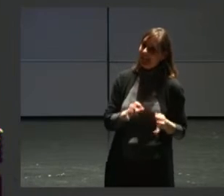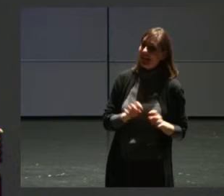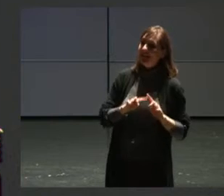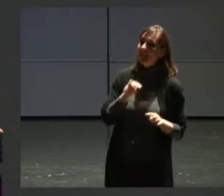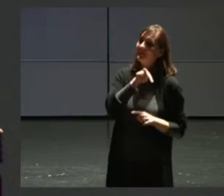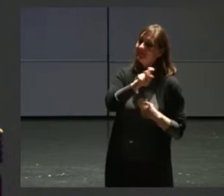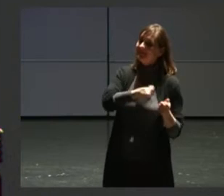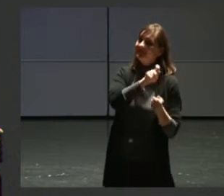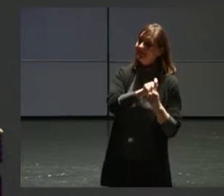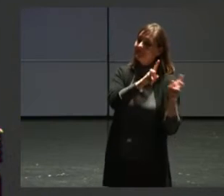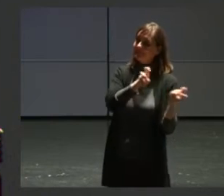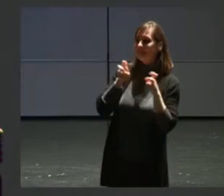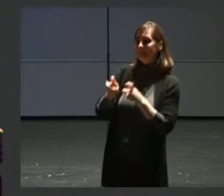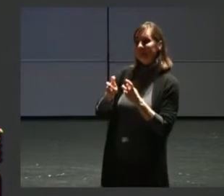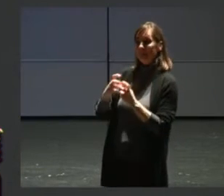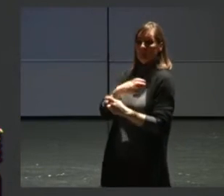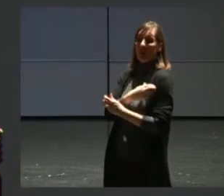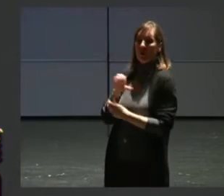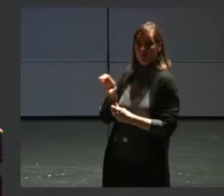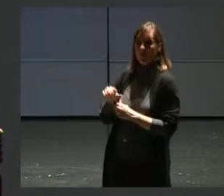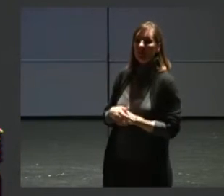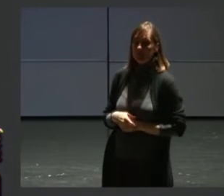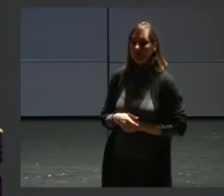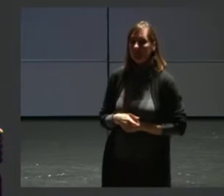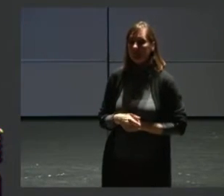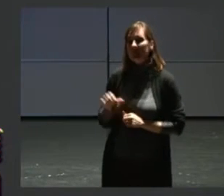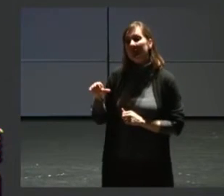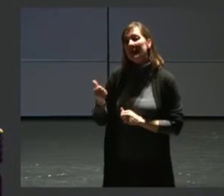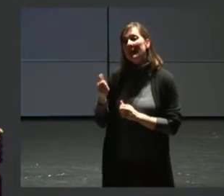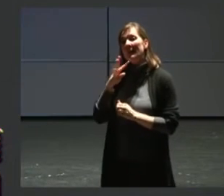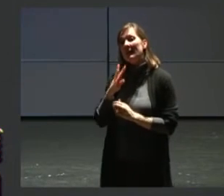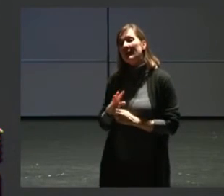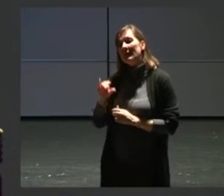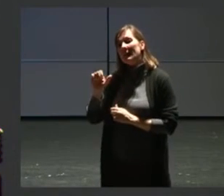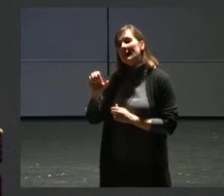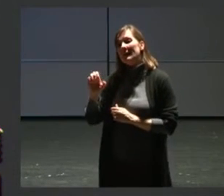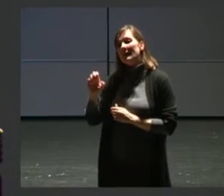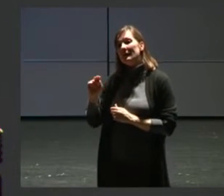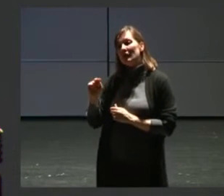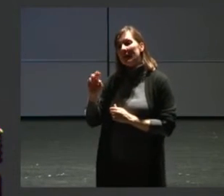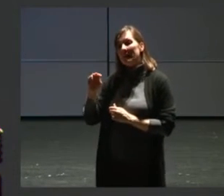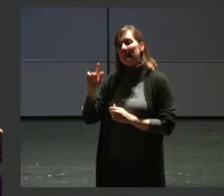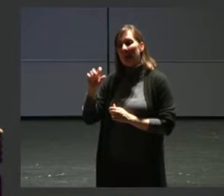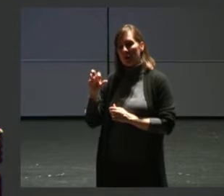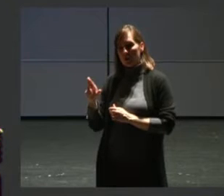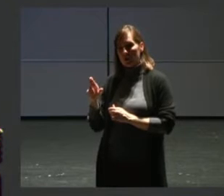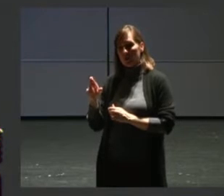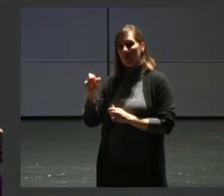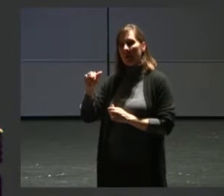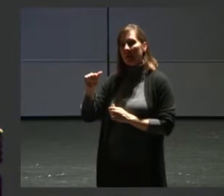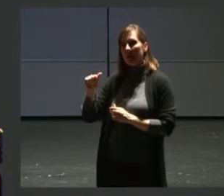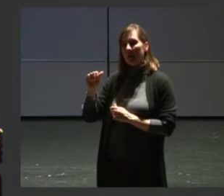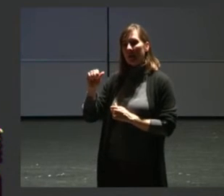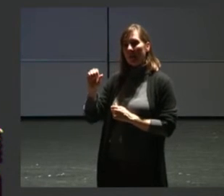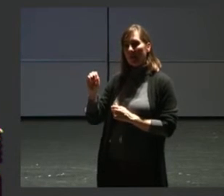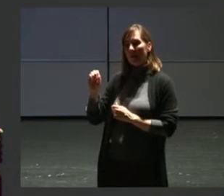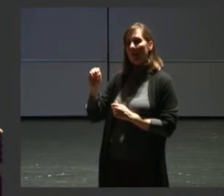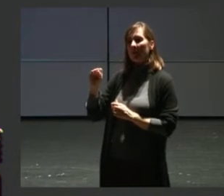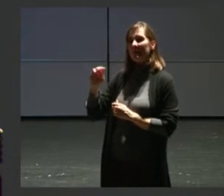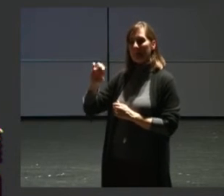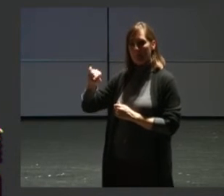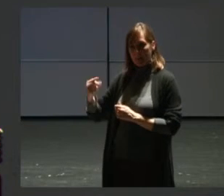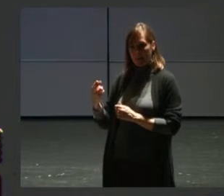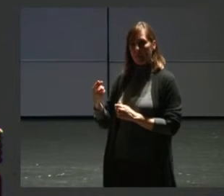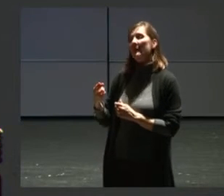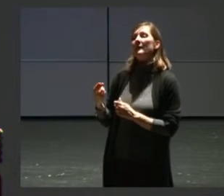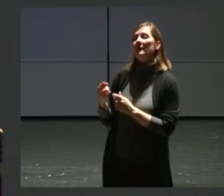thought was particularly powerful. Another speaker was Jen Miller. She's at A.O. Smith, and she's the Director of Corporate Development and